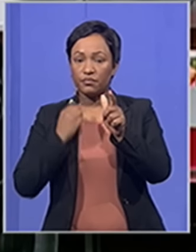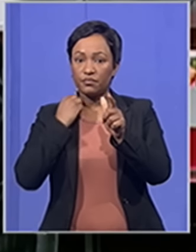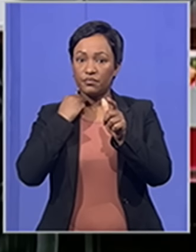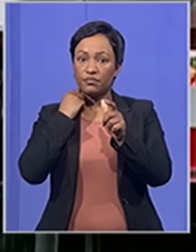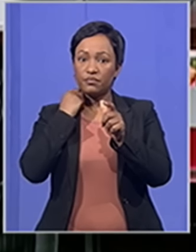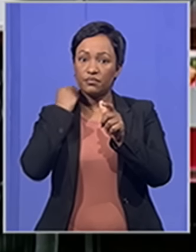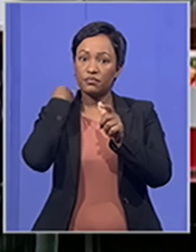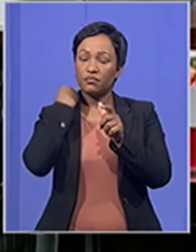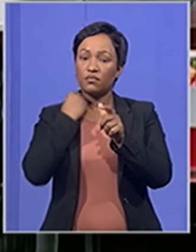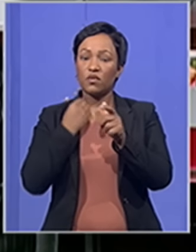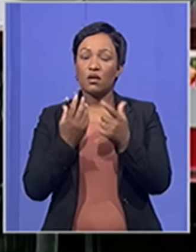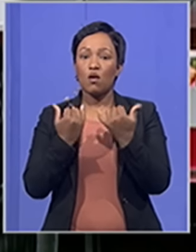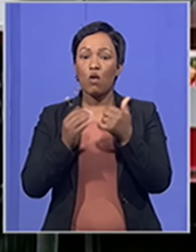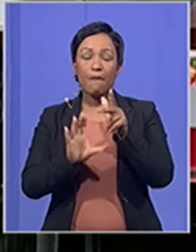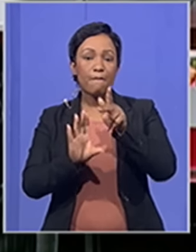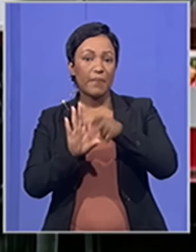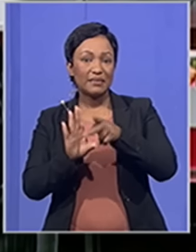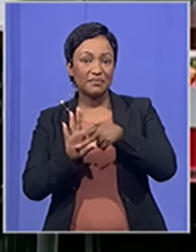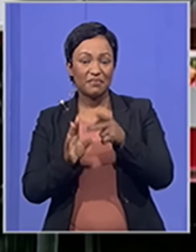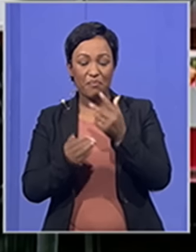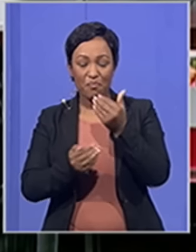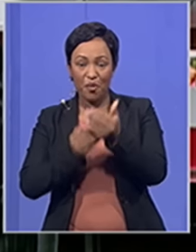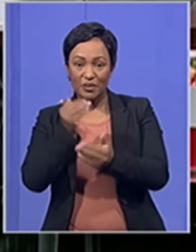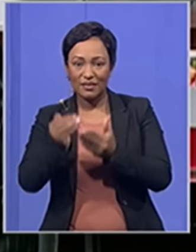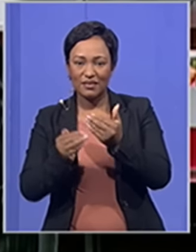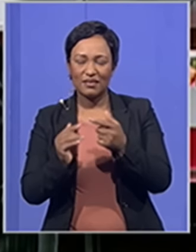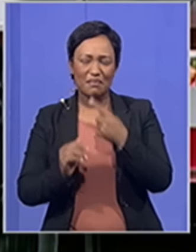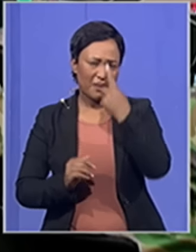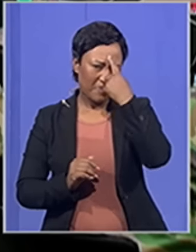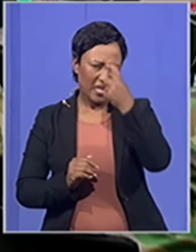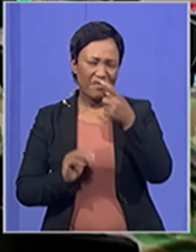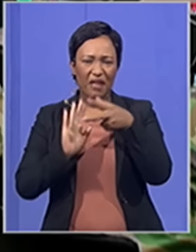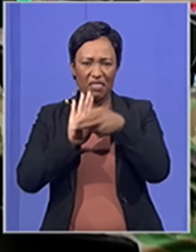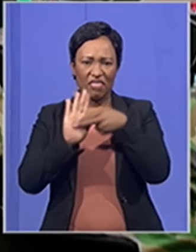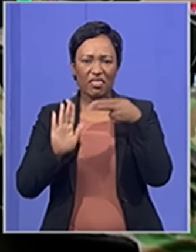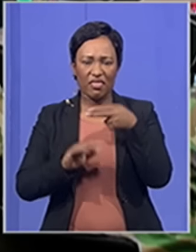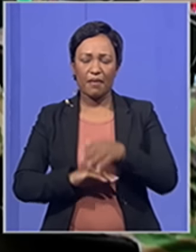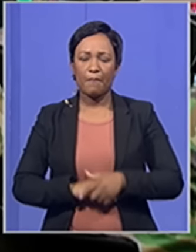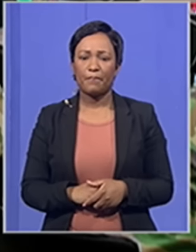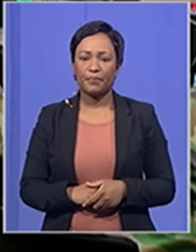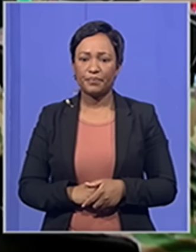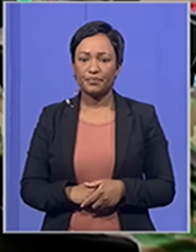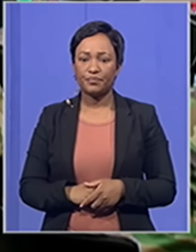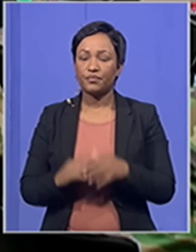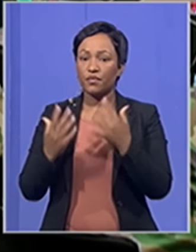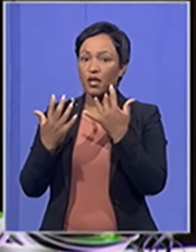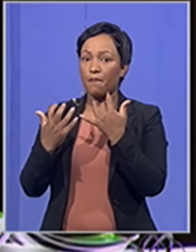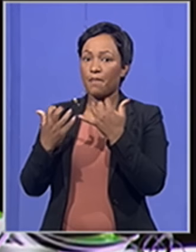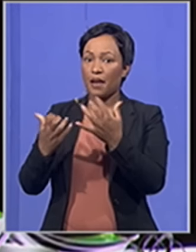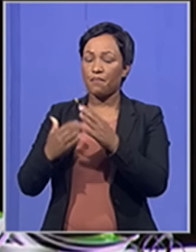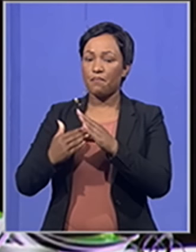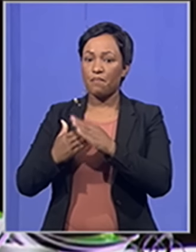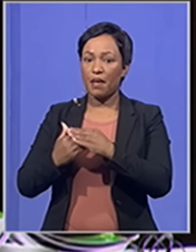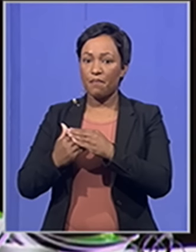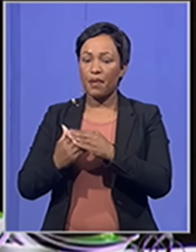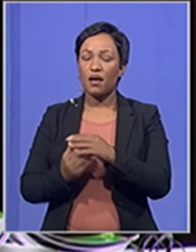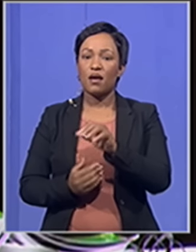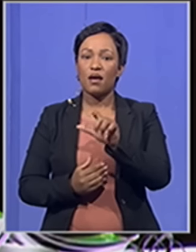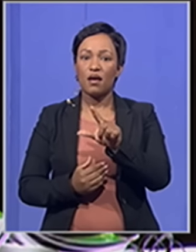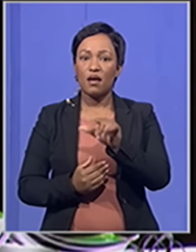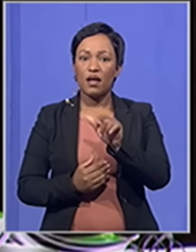because I will be participating in a process that I believe could be tainted. Mo parlamente wa DA Lisa Shikaleng o